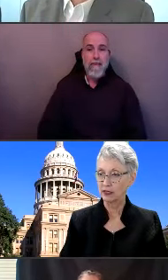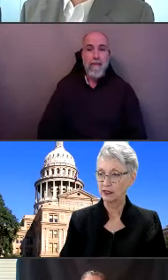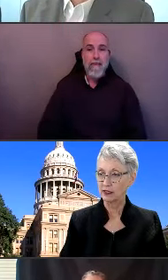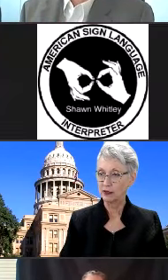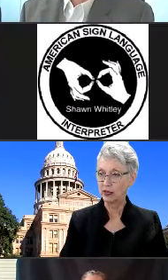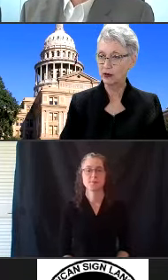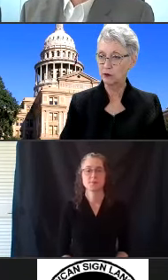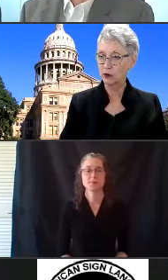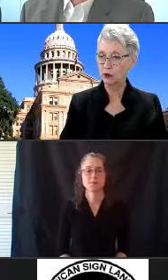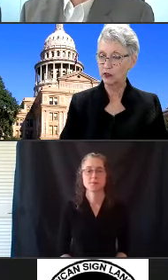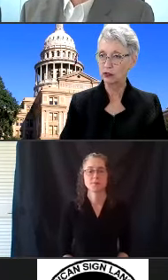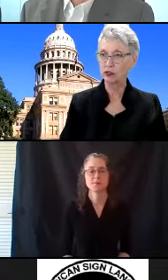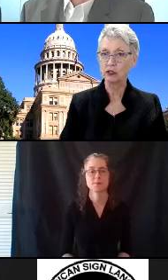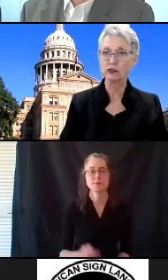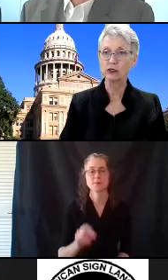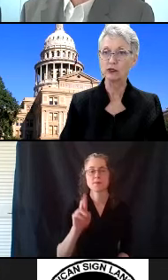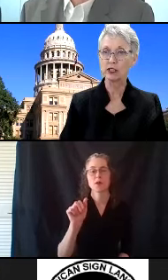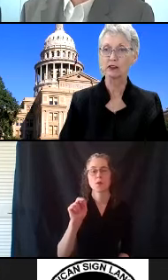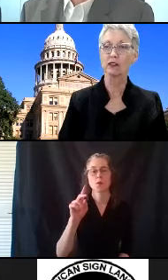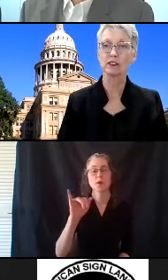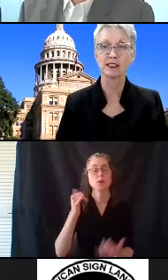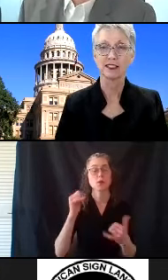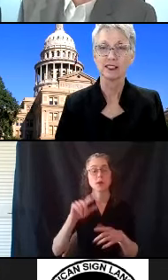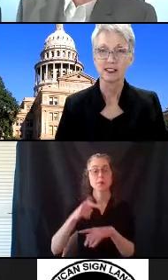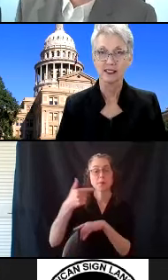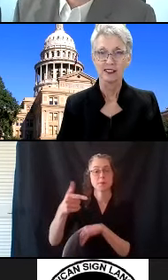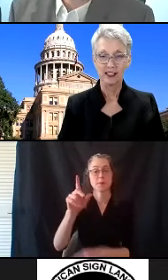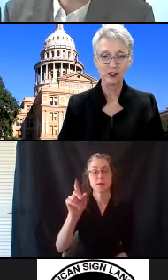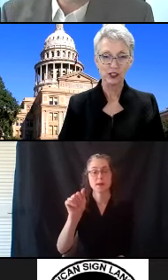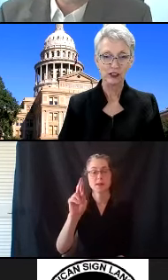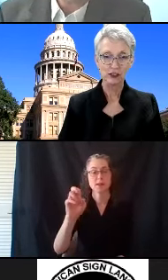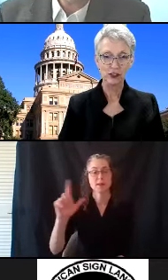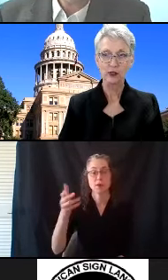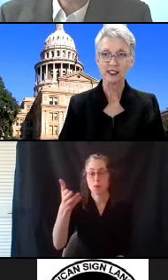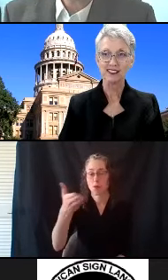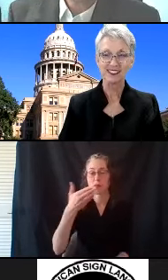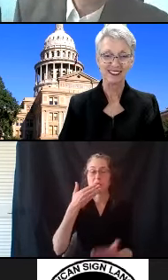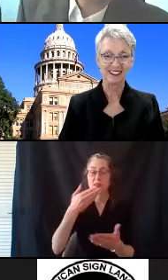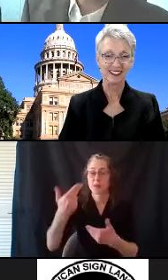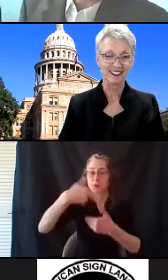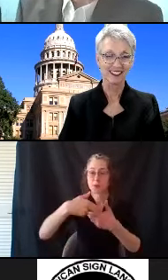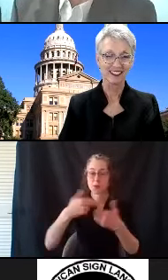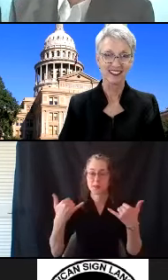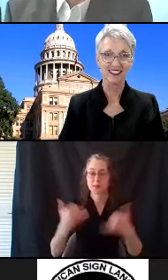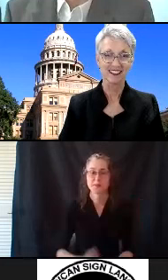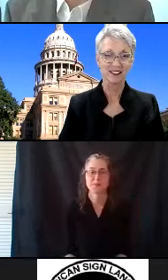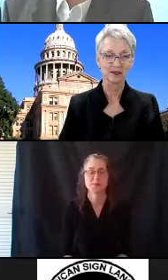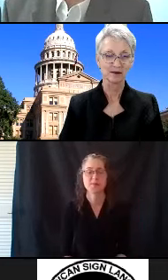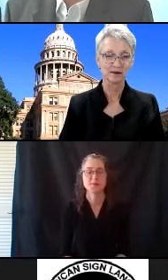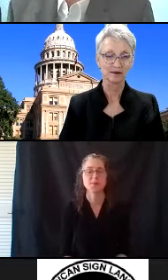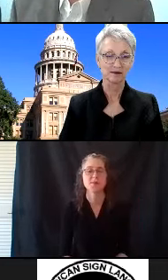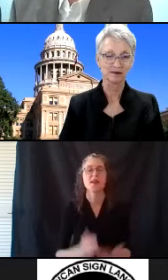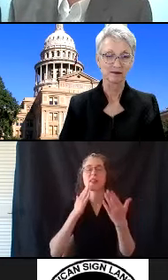All right. And so now I am going to turn it over to Daryl. Thank you, Right. Daryl, for joining us. Well, thank you so much